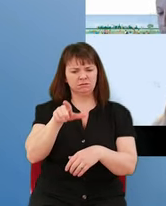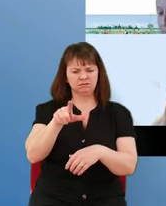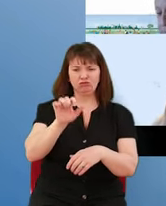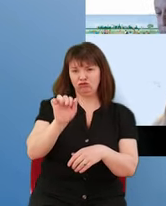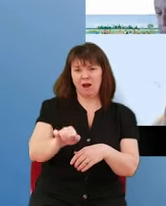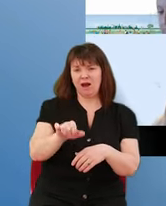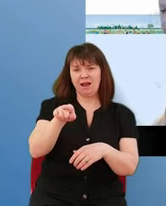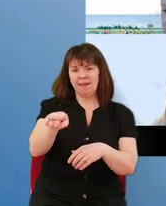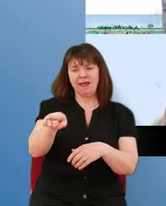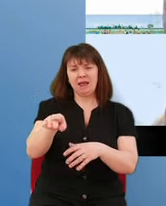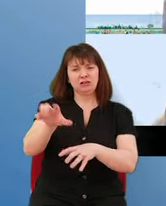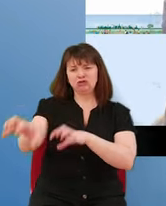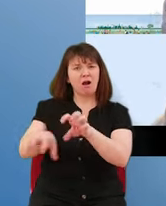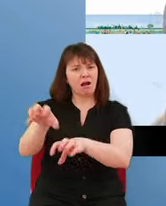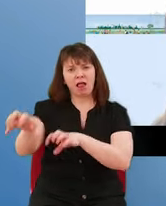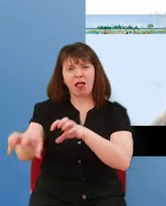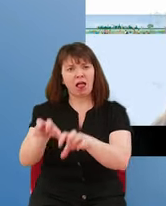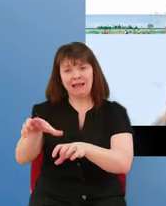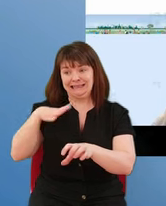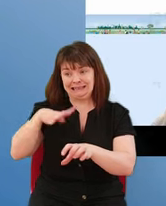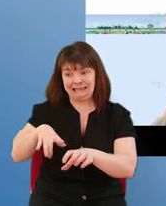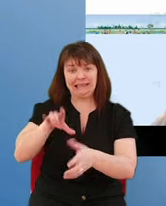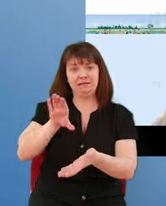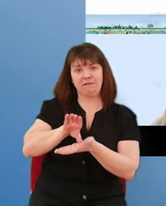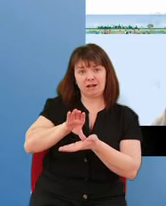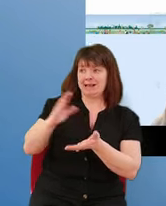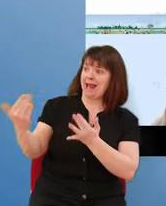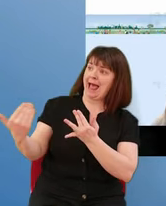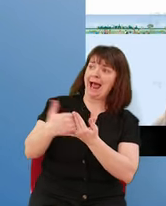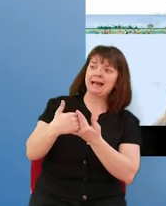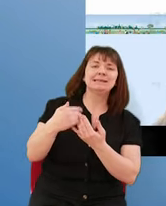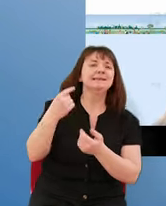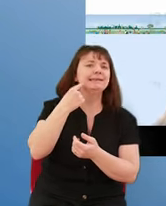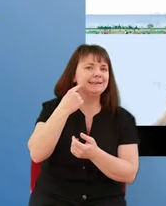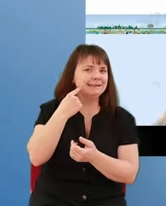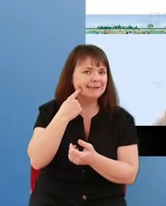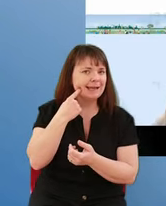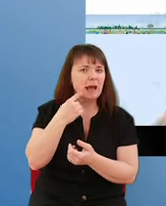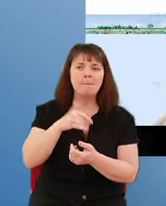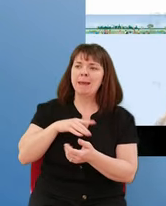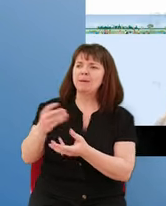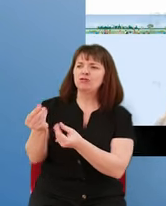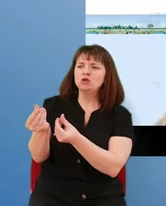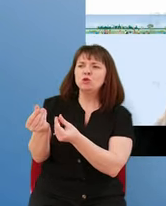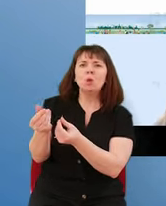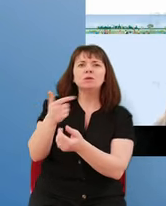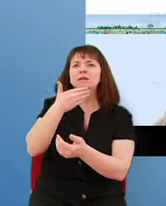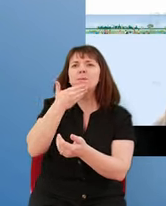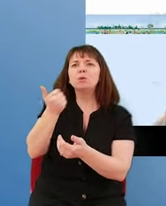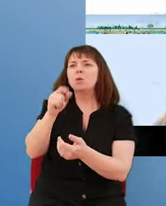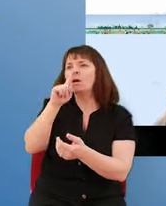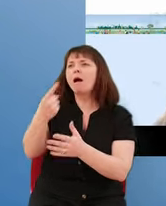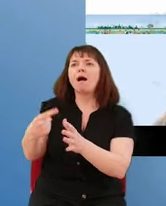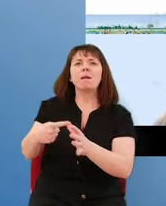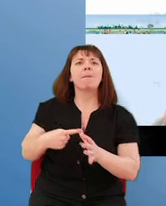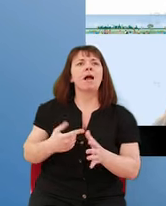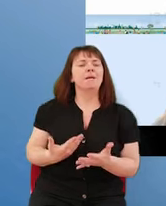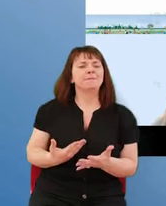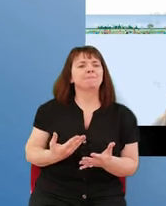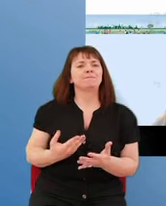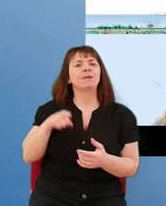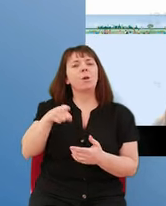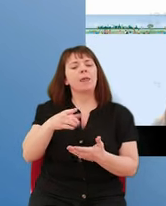in place to actually apply for it. So that was all part of the initial discussions around how to make this funding accessible. And